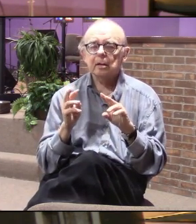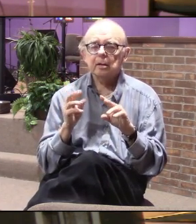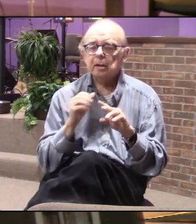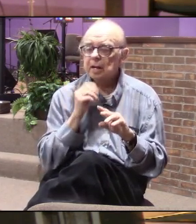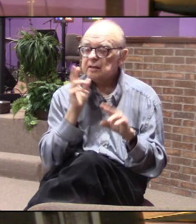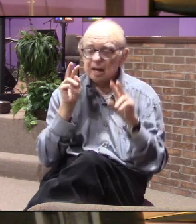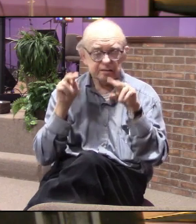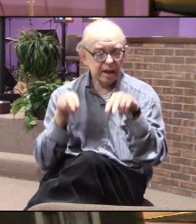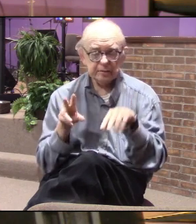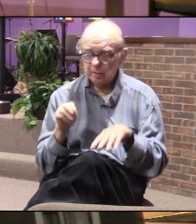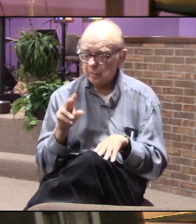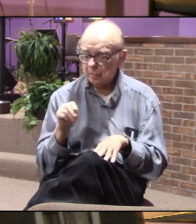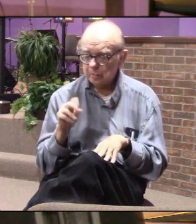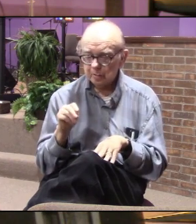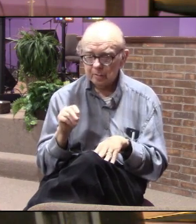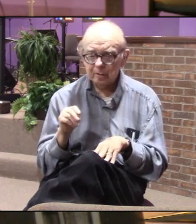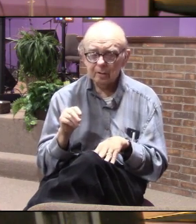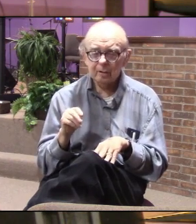not down.